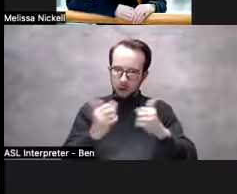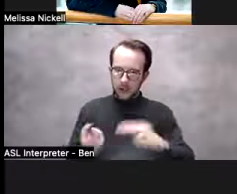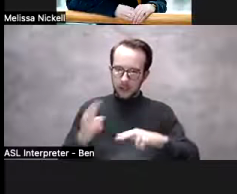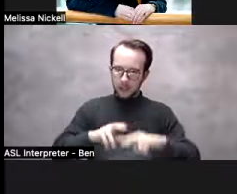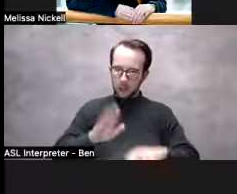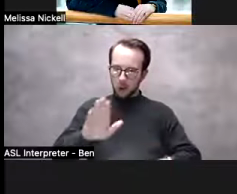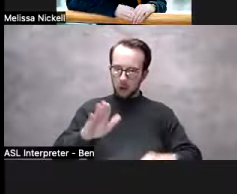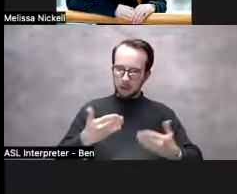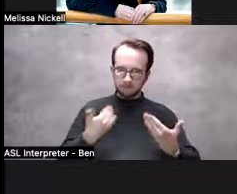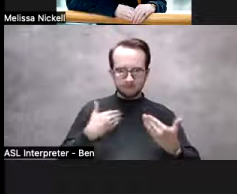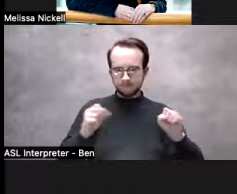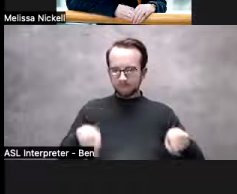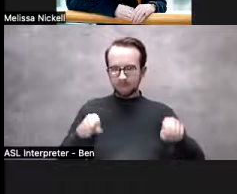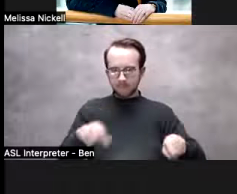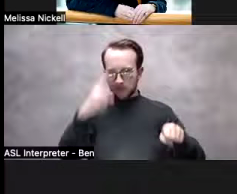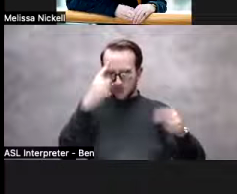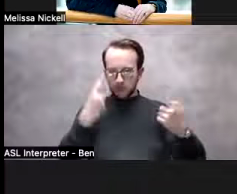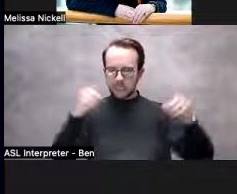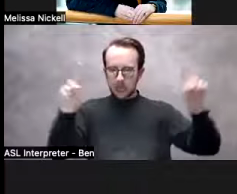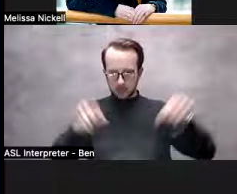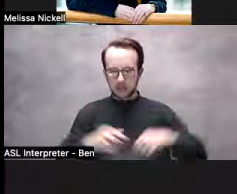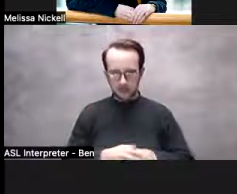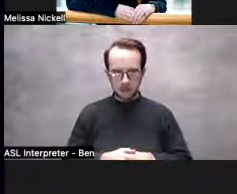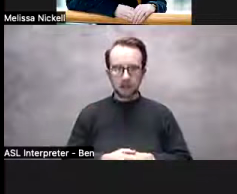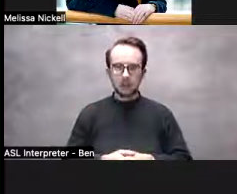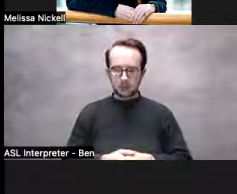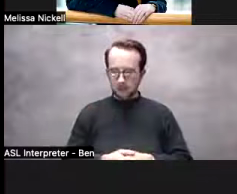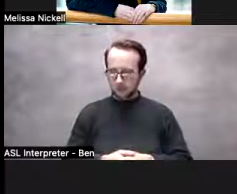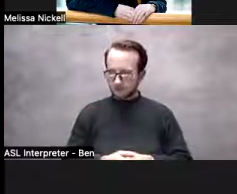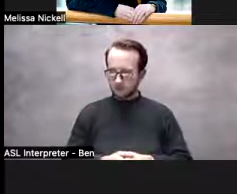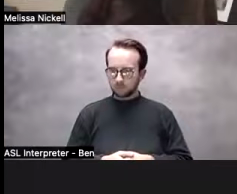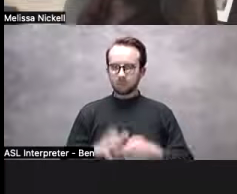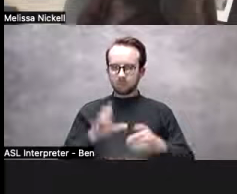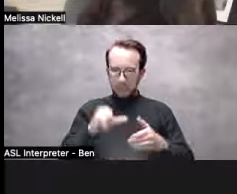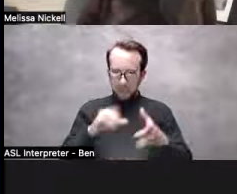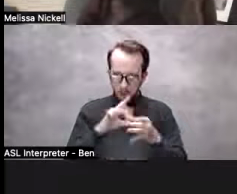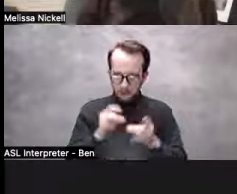success. And with that, I'll thank you for your